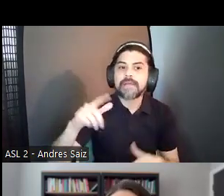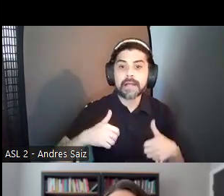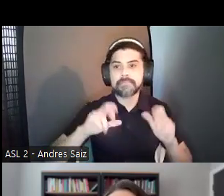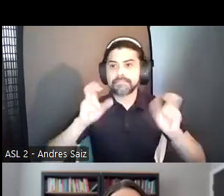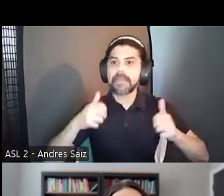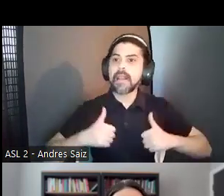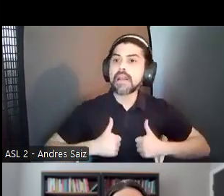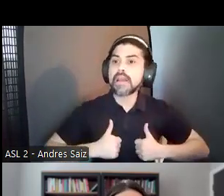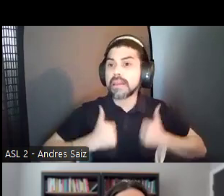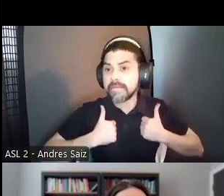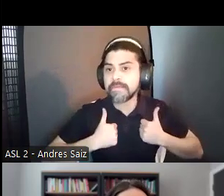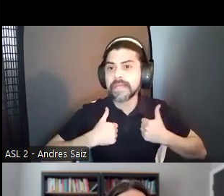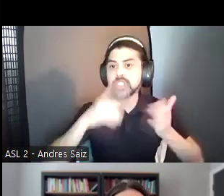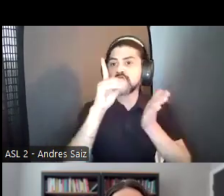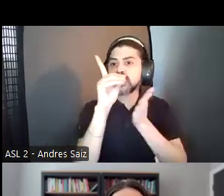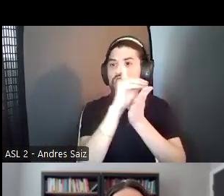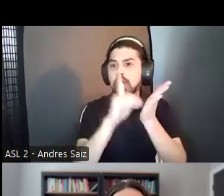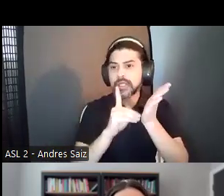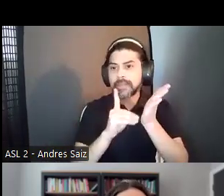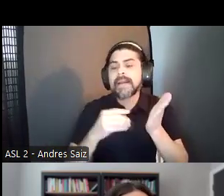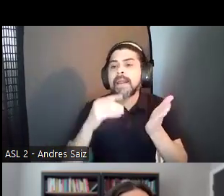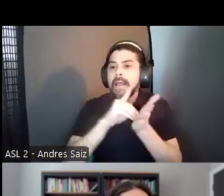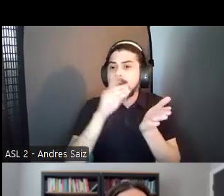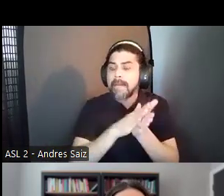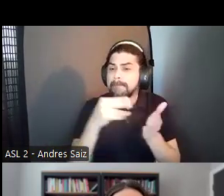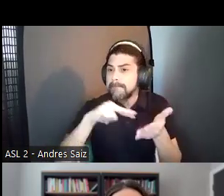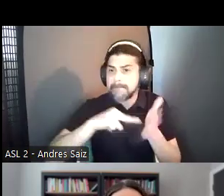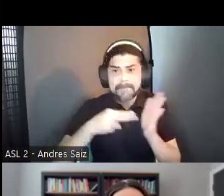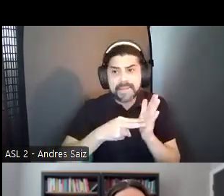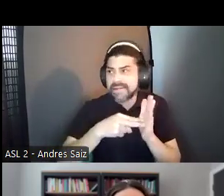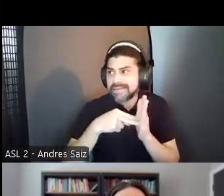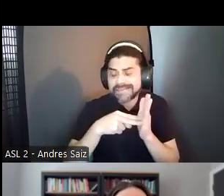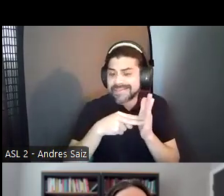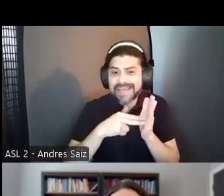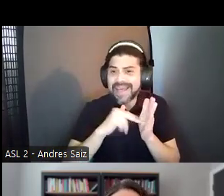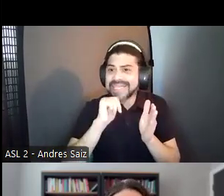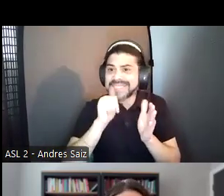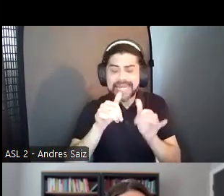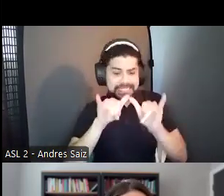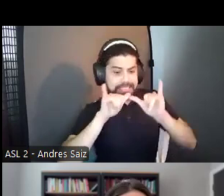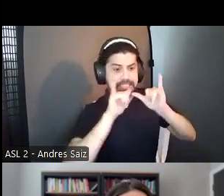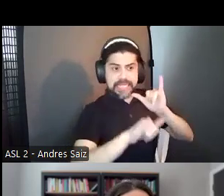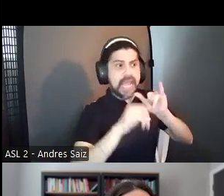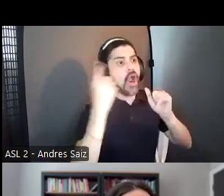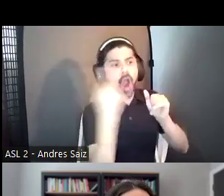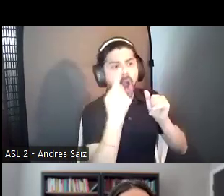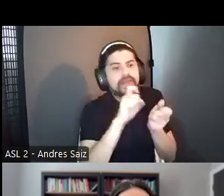is being revised, updated, refined, and sort of how helpful those refinements